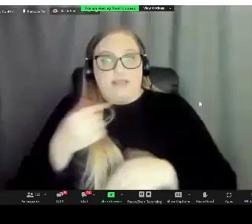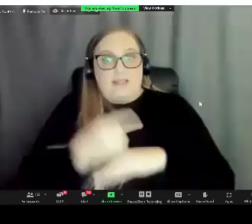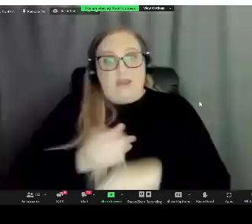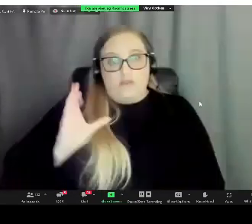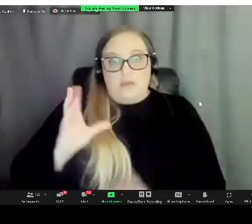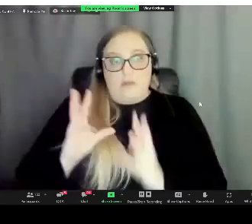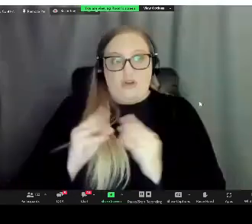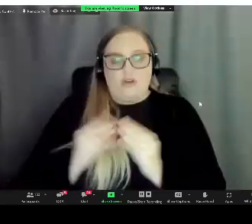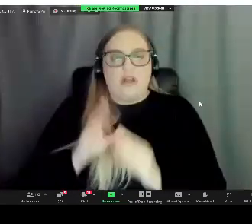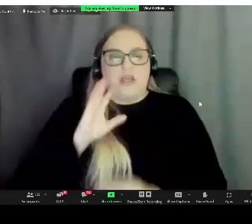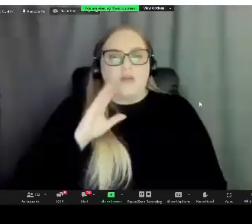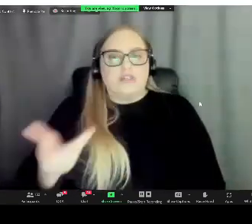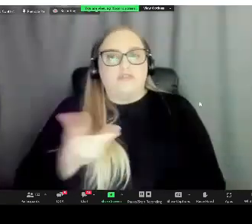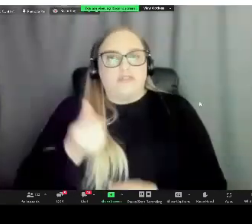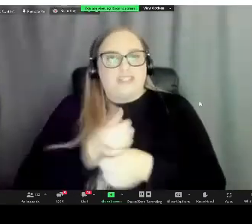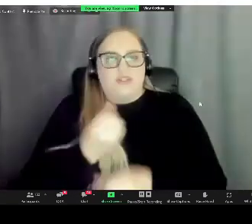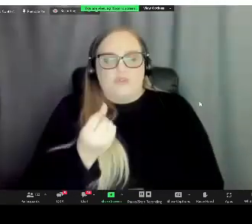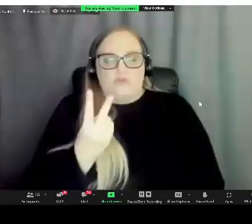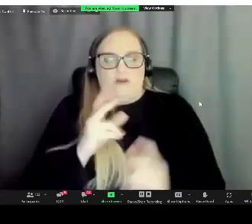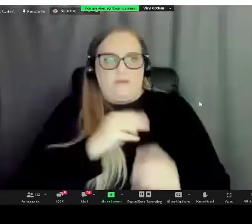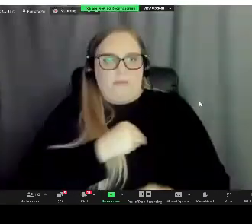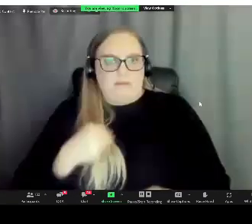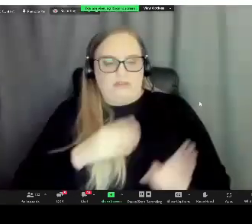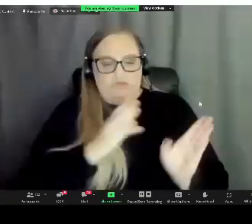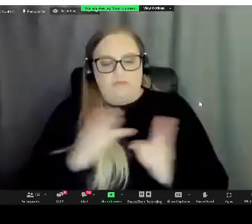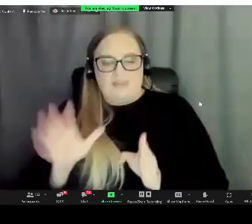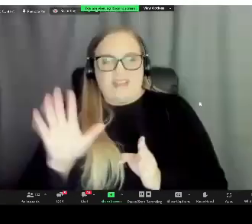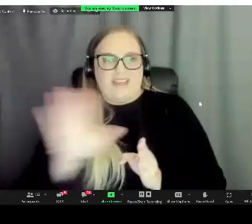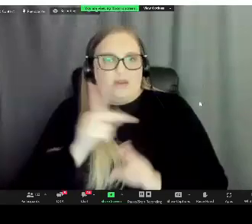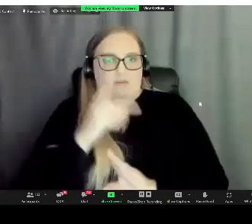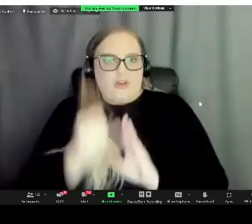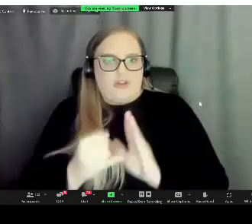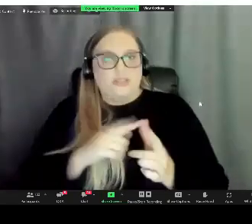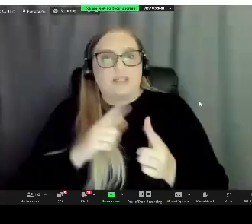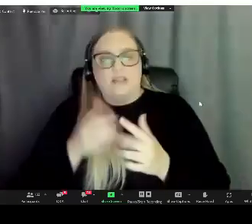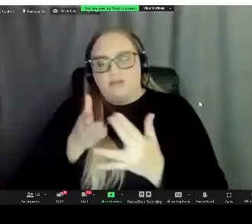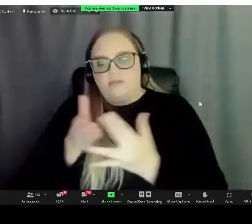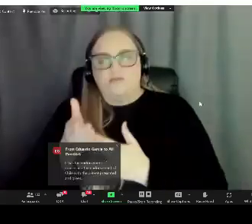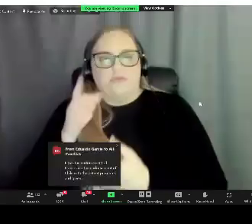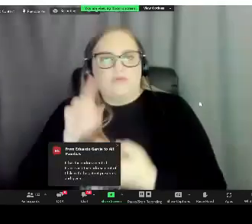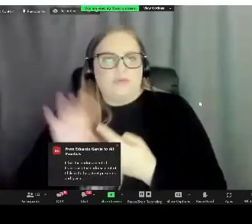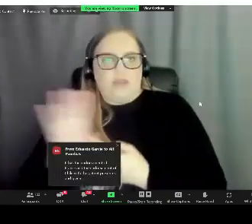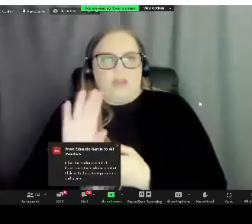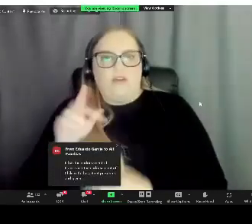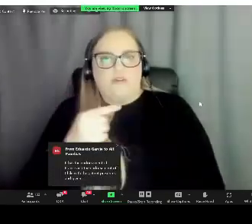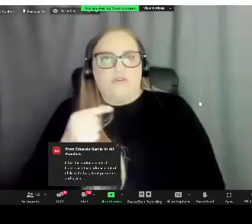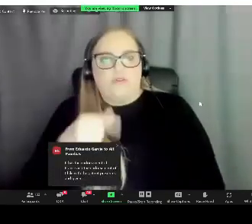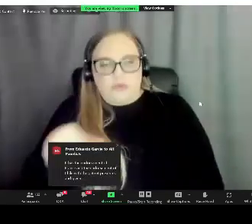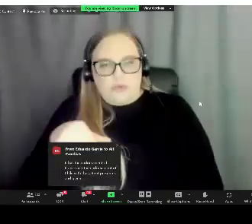introduce each of our 12 consortia members and their projects, and then we'll move directly into the Q&A, and you can ask questions directly to